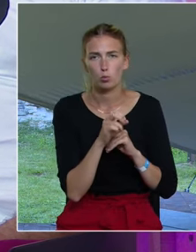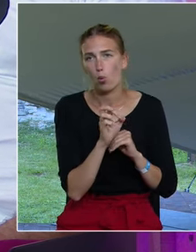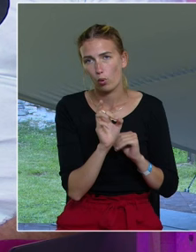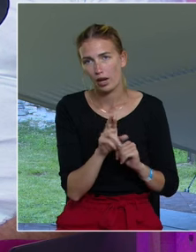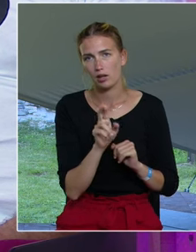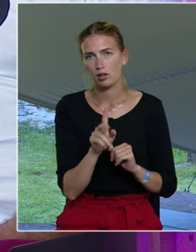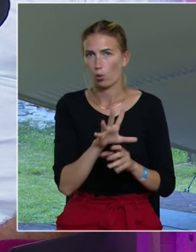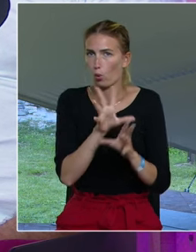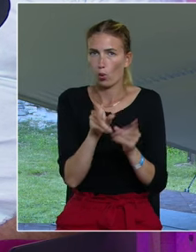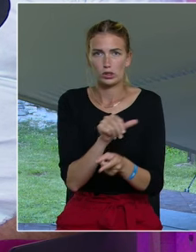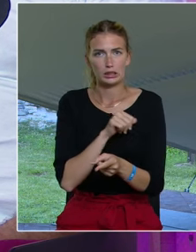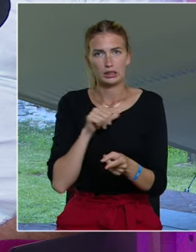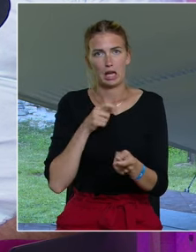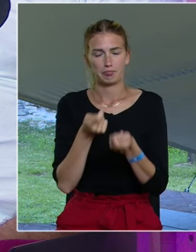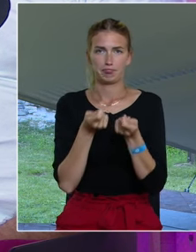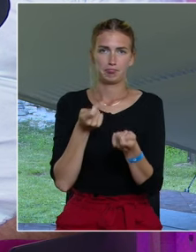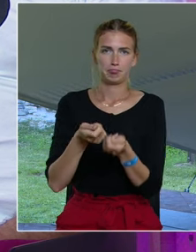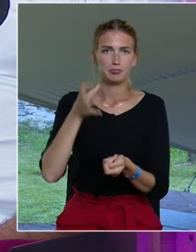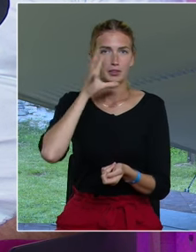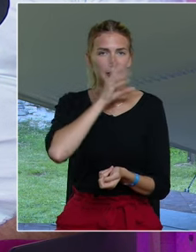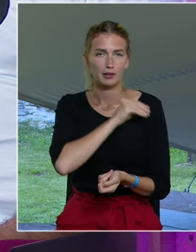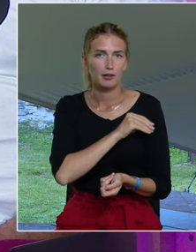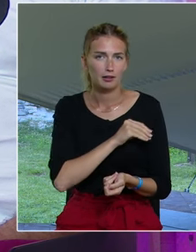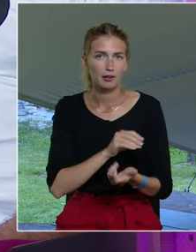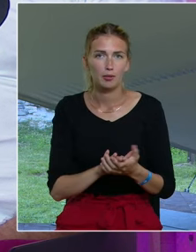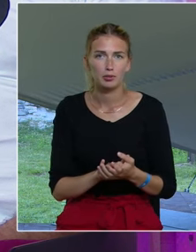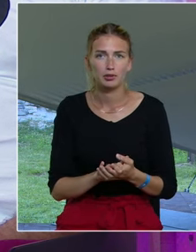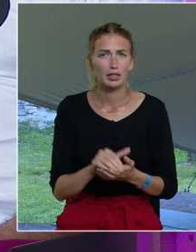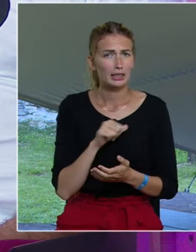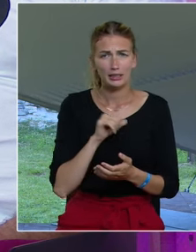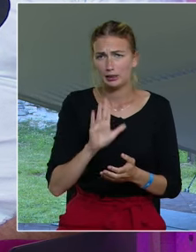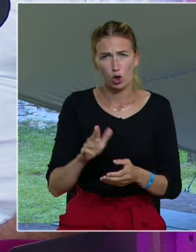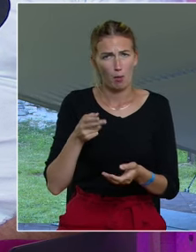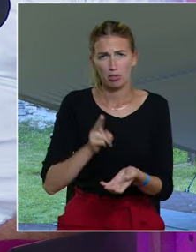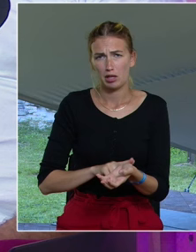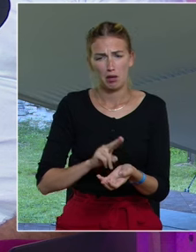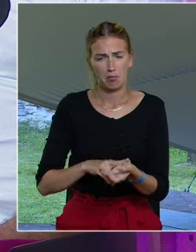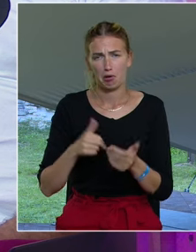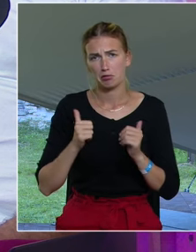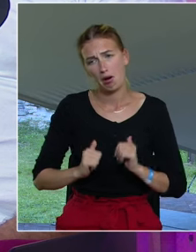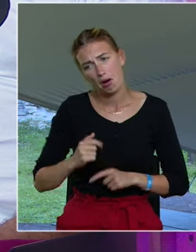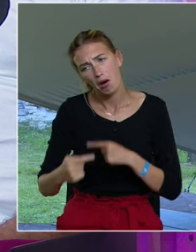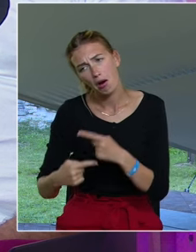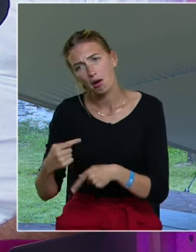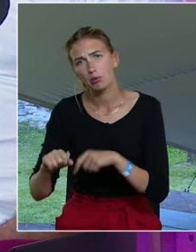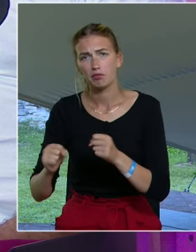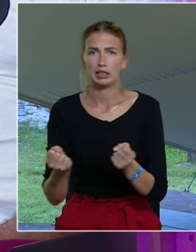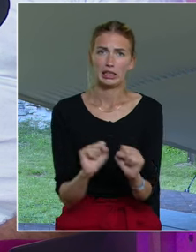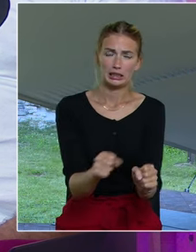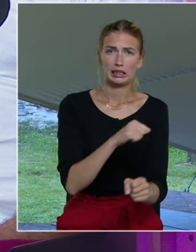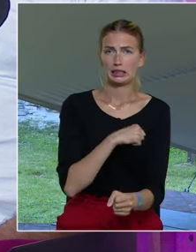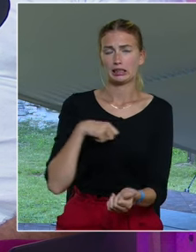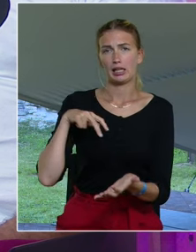you can. I like it because you can proceed with your own pace. That it's quite independent as a working method.